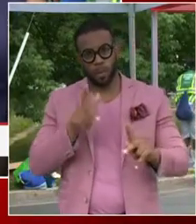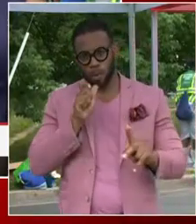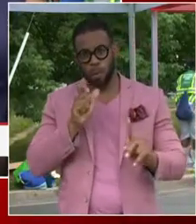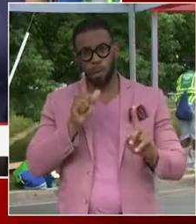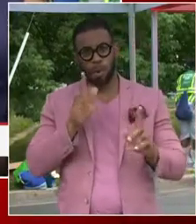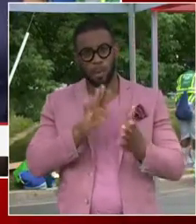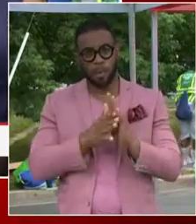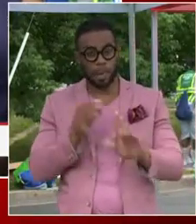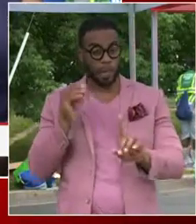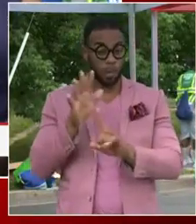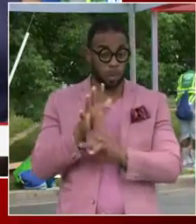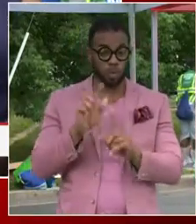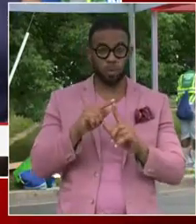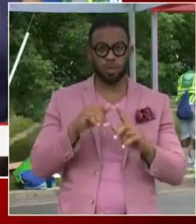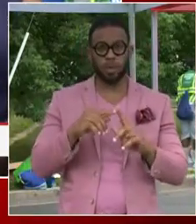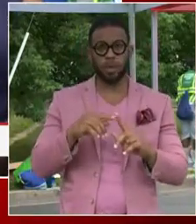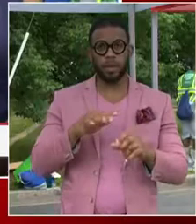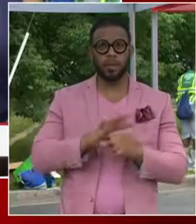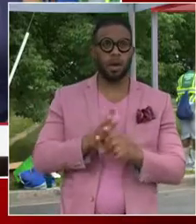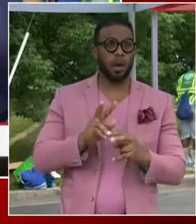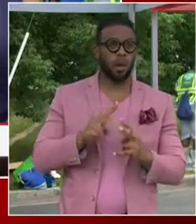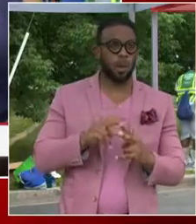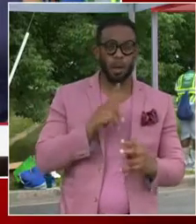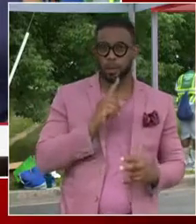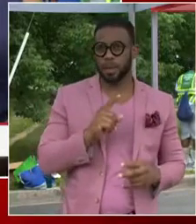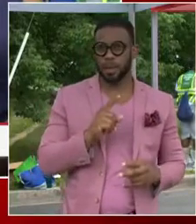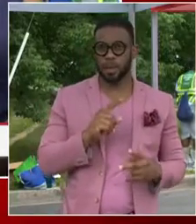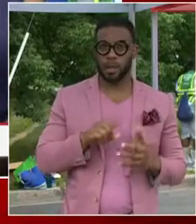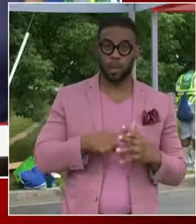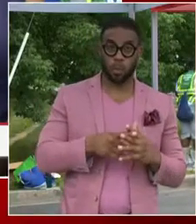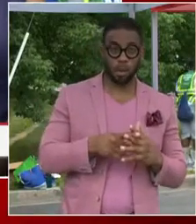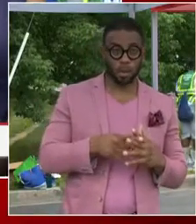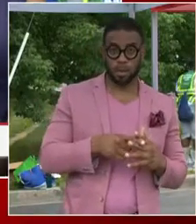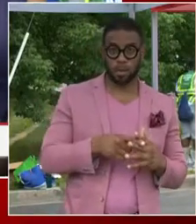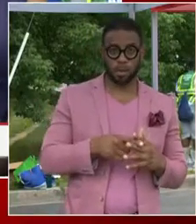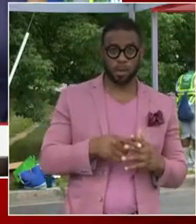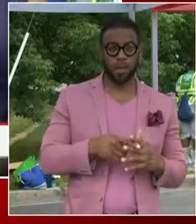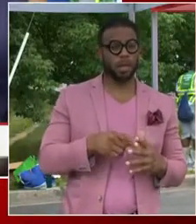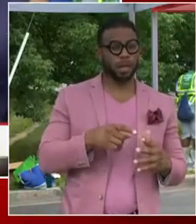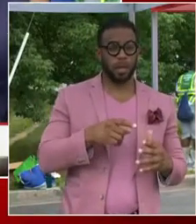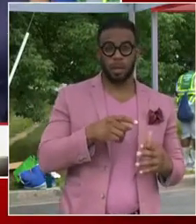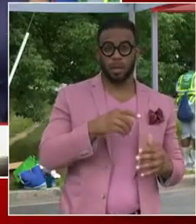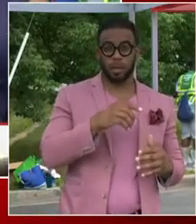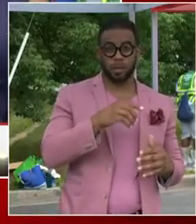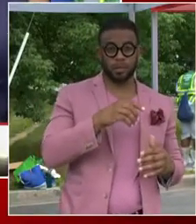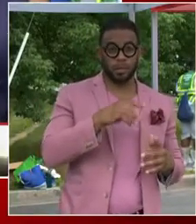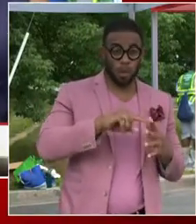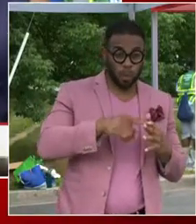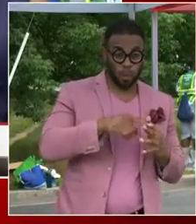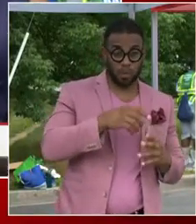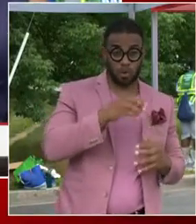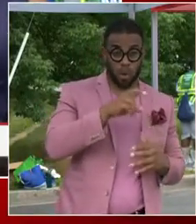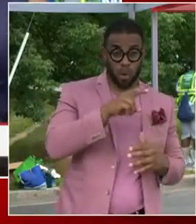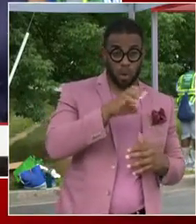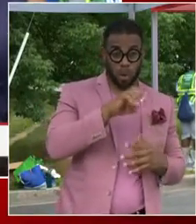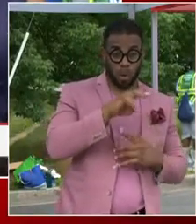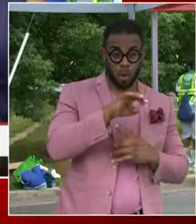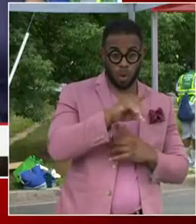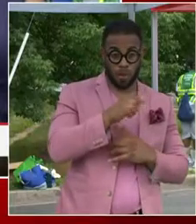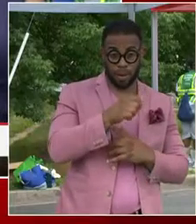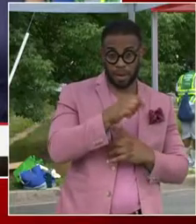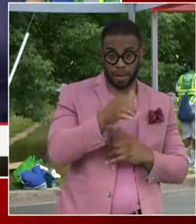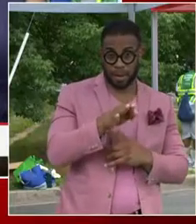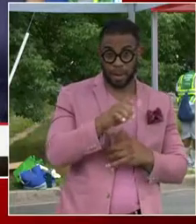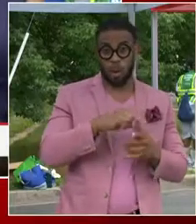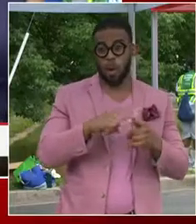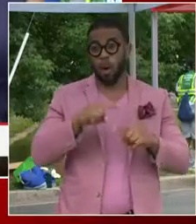going to be exposed to the virus, whether it be the original wild type virus or the variants, we will protect folks, right? If